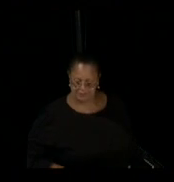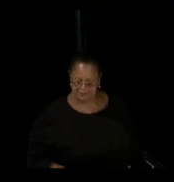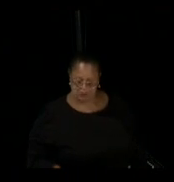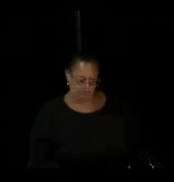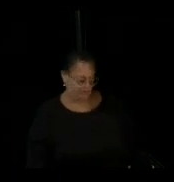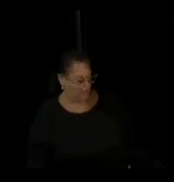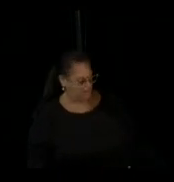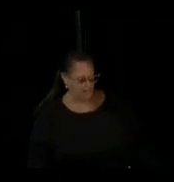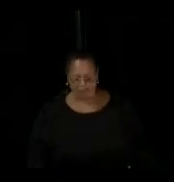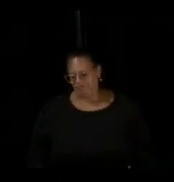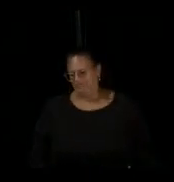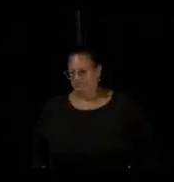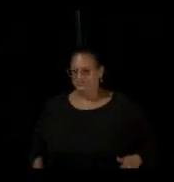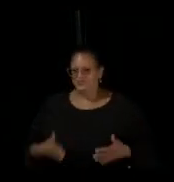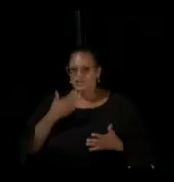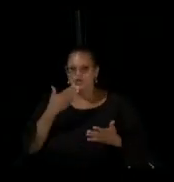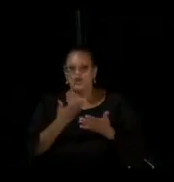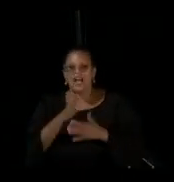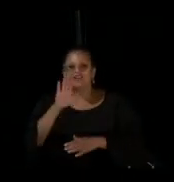Good afternoon.